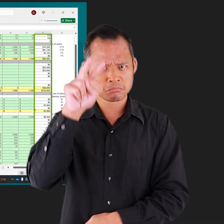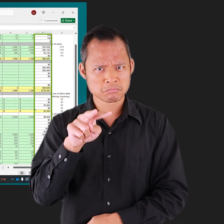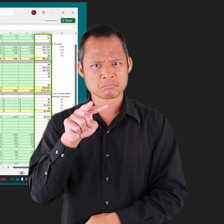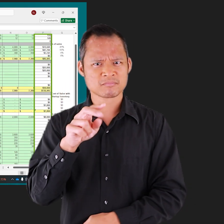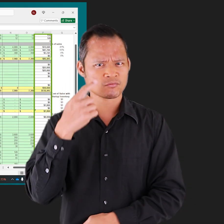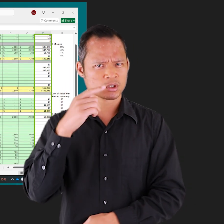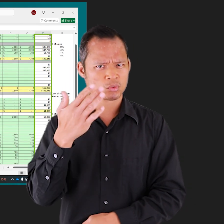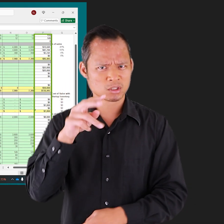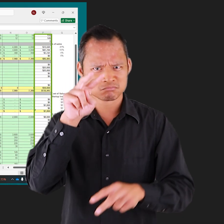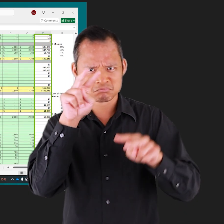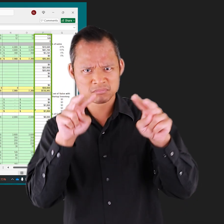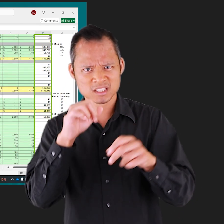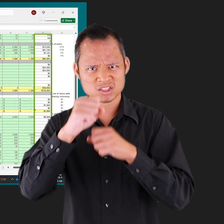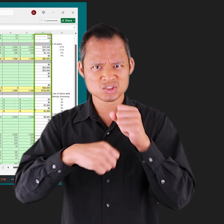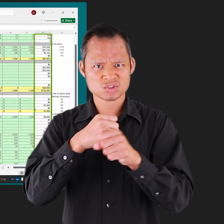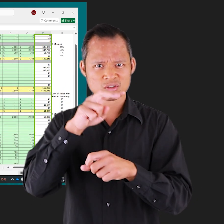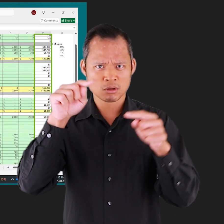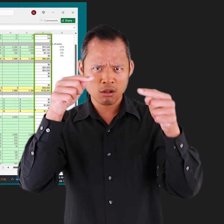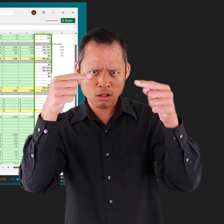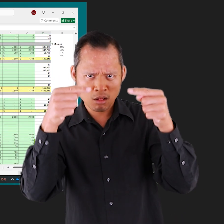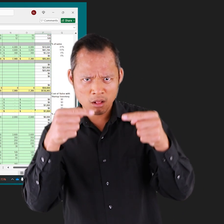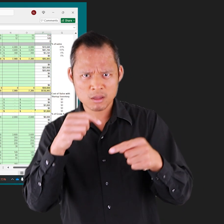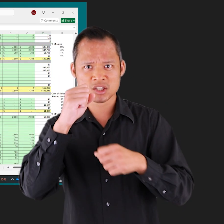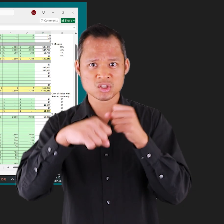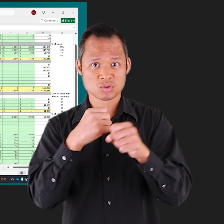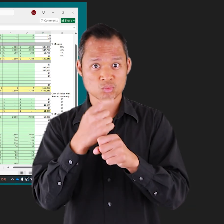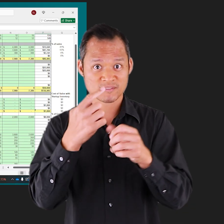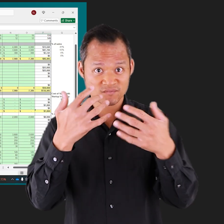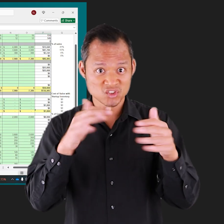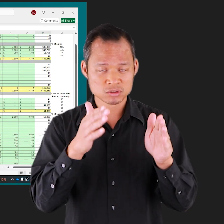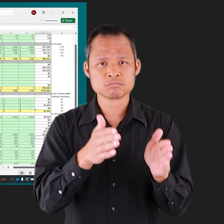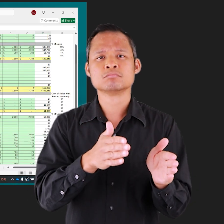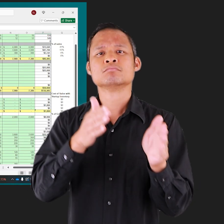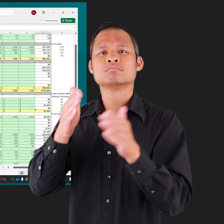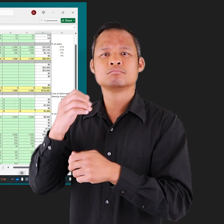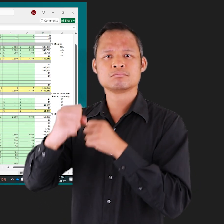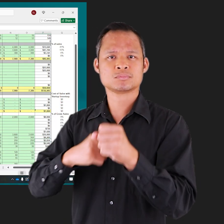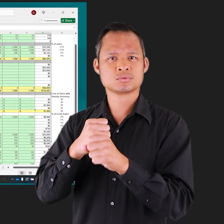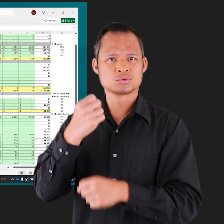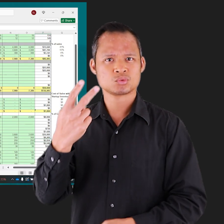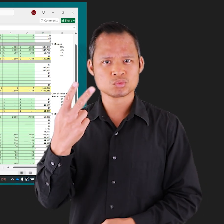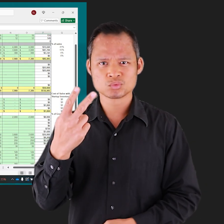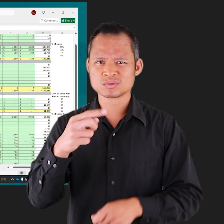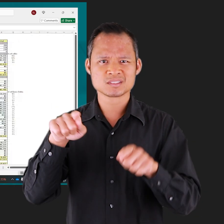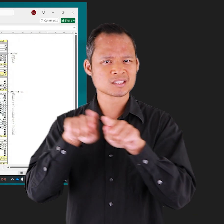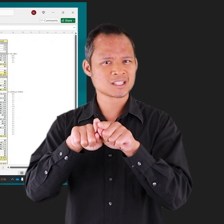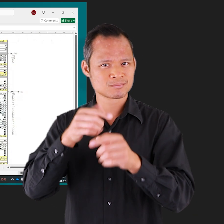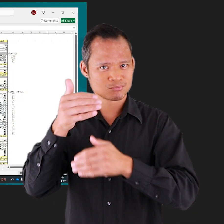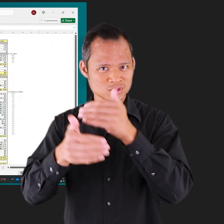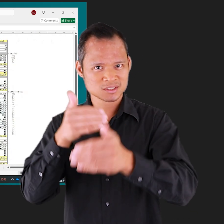see the financial implications of each item for the year. Once you have done year 1, there's a tab for cash flow year